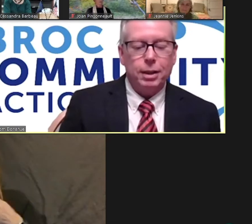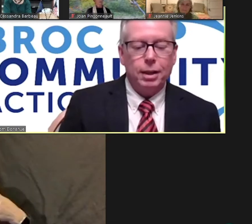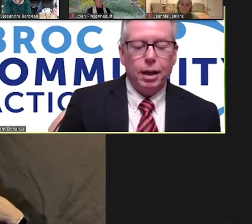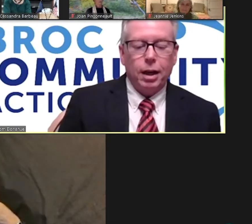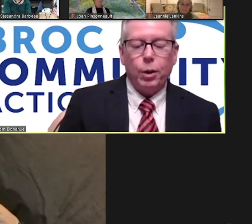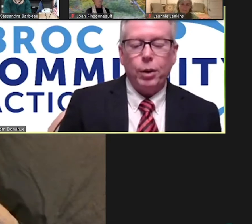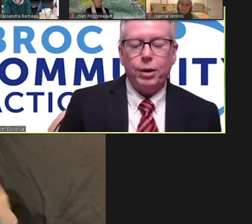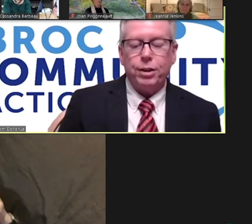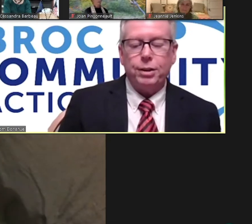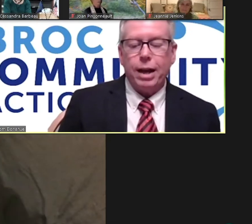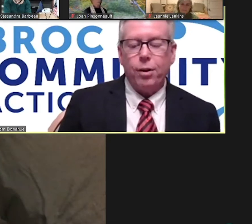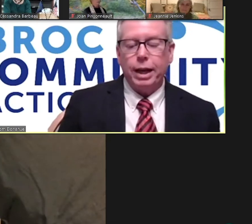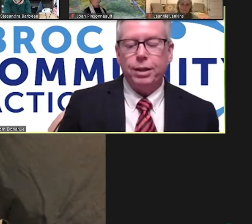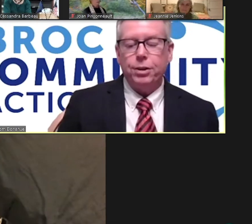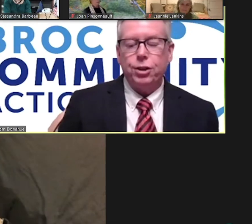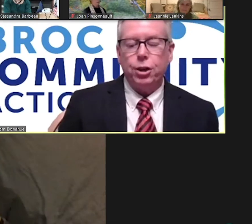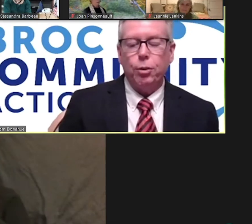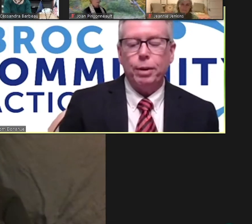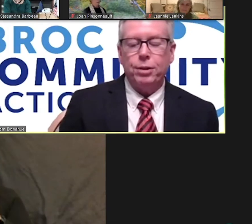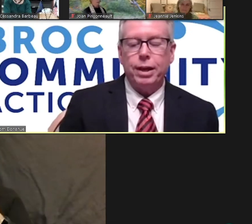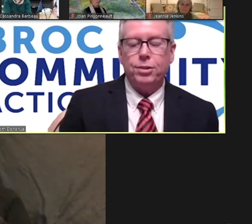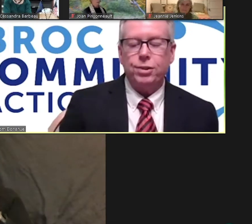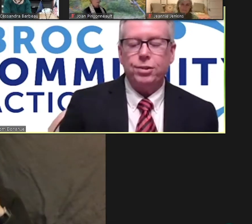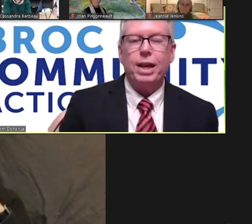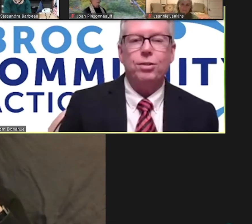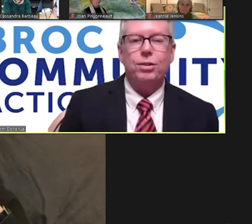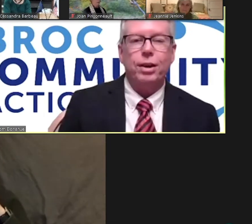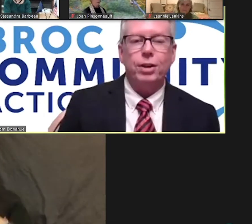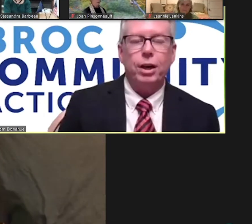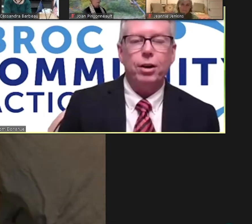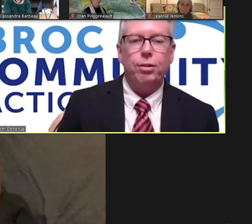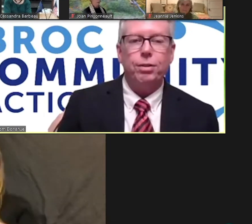forward. Our request to the town again this year remains at